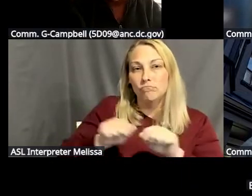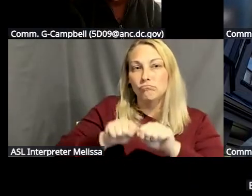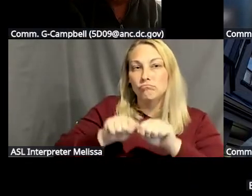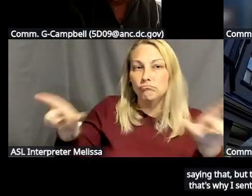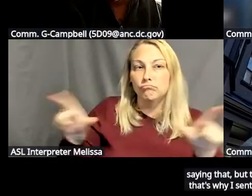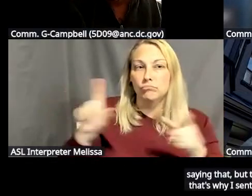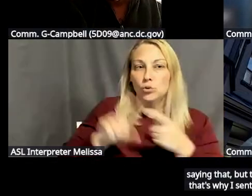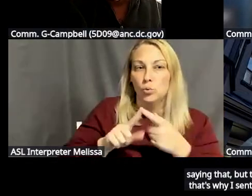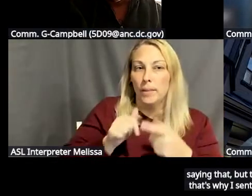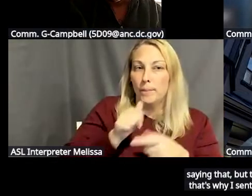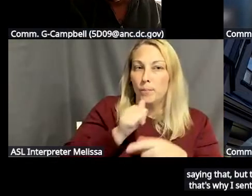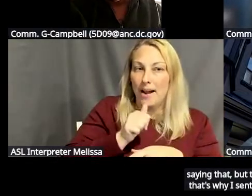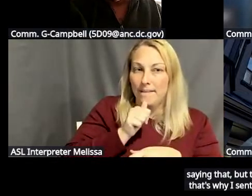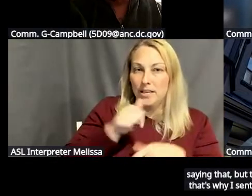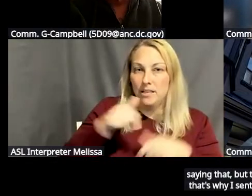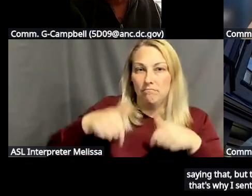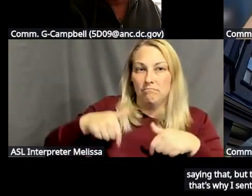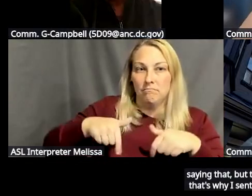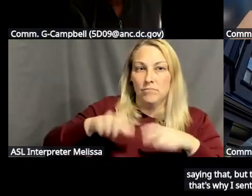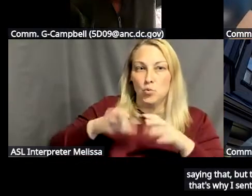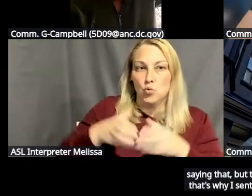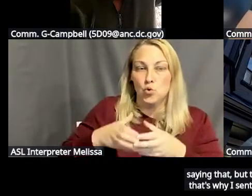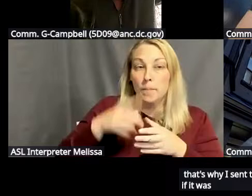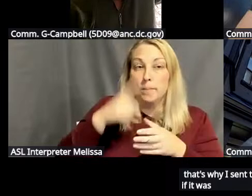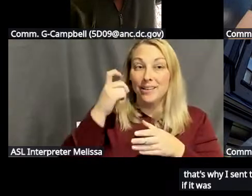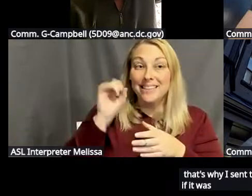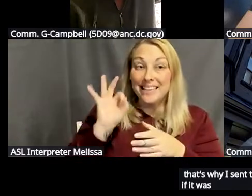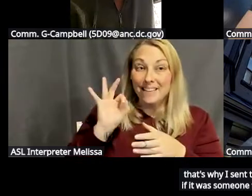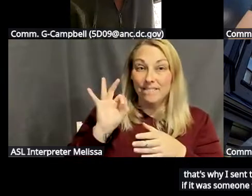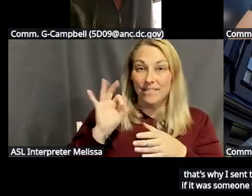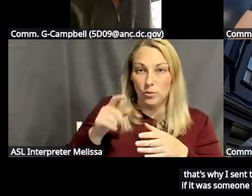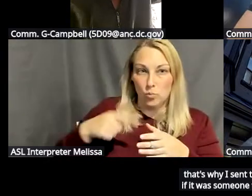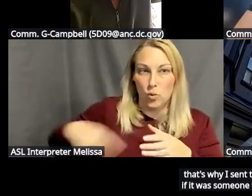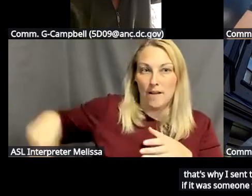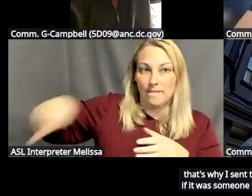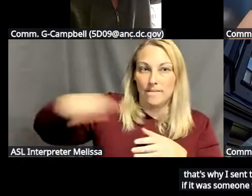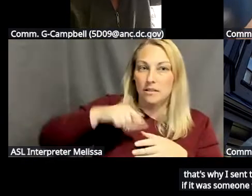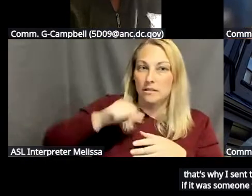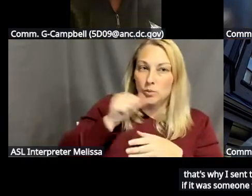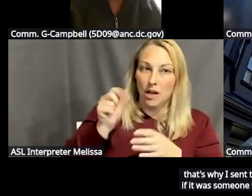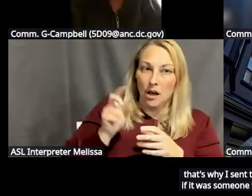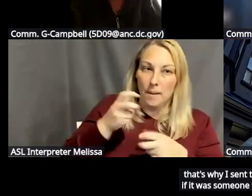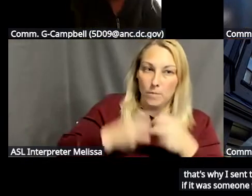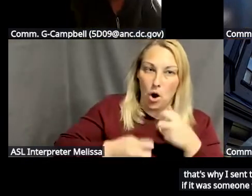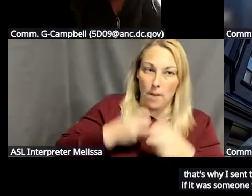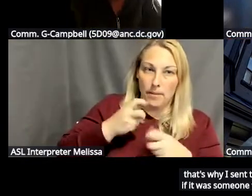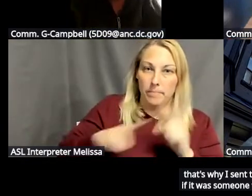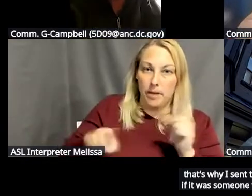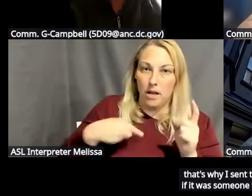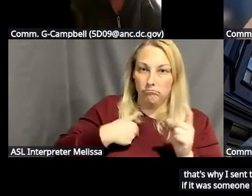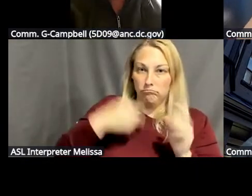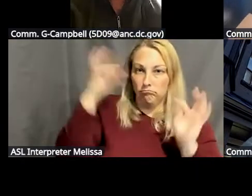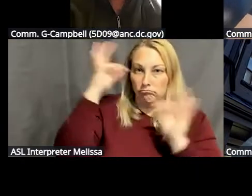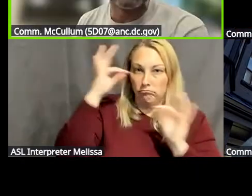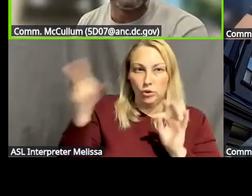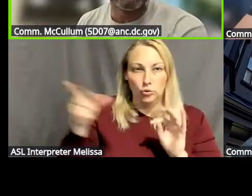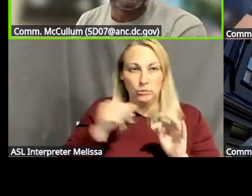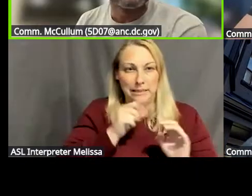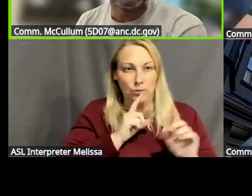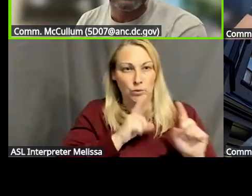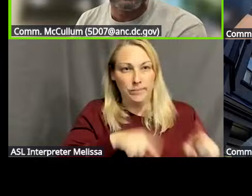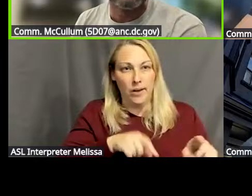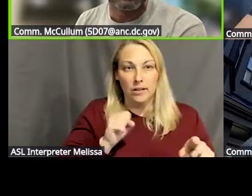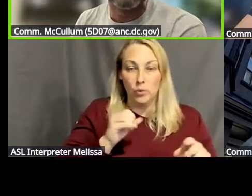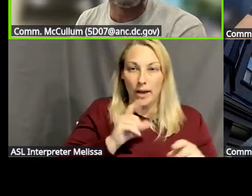the commission as a whole, because if it was someone from one of us, then it wasn't a problem. But I didn't know you didn't respond, so I didn't know that it